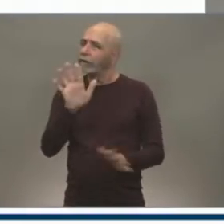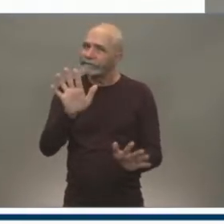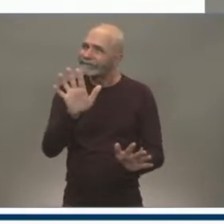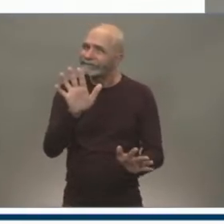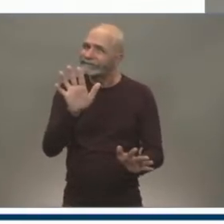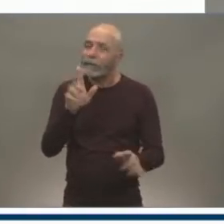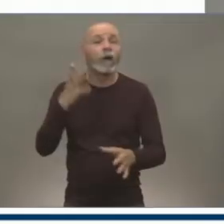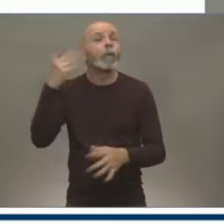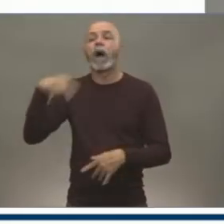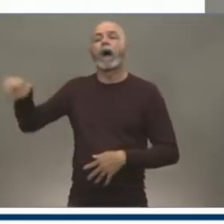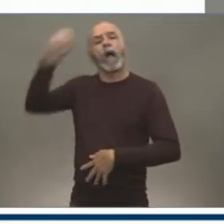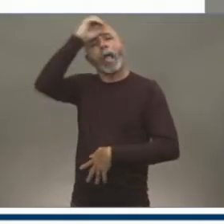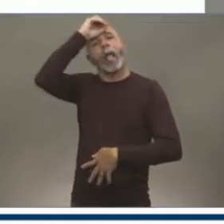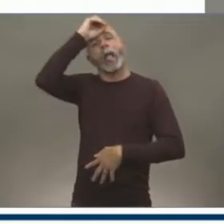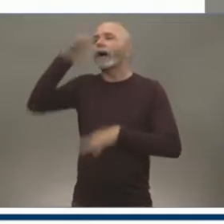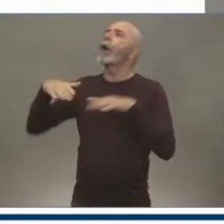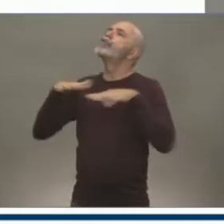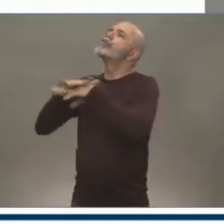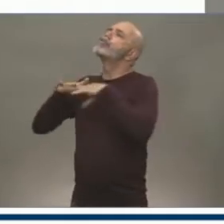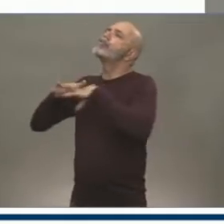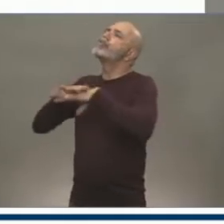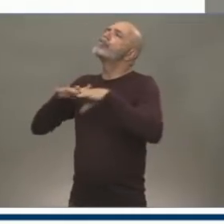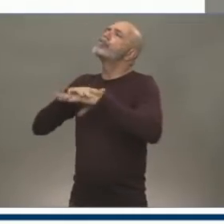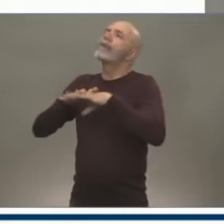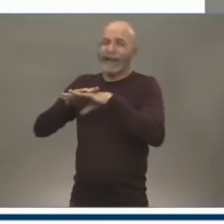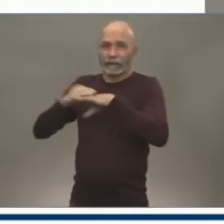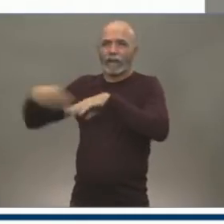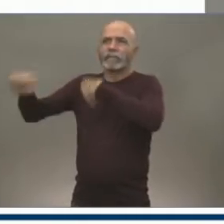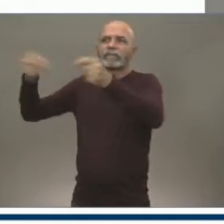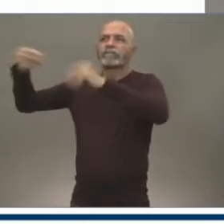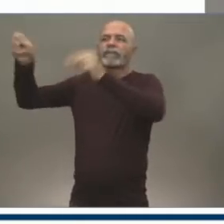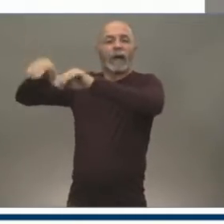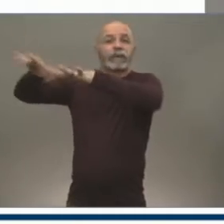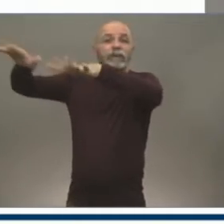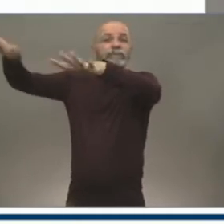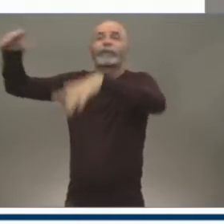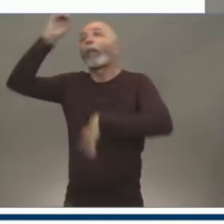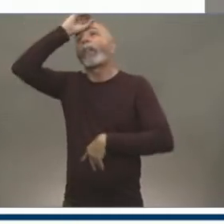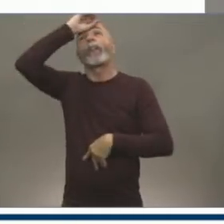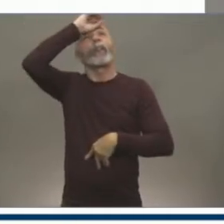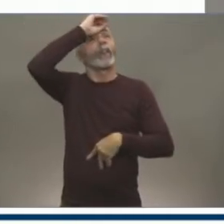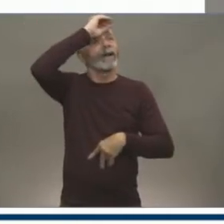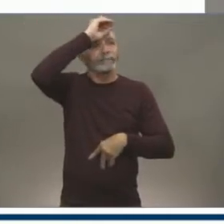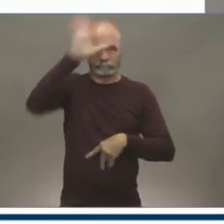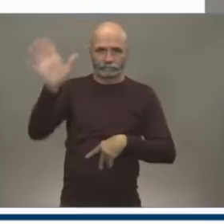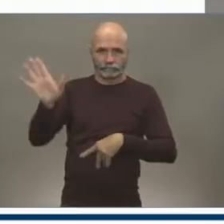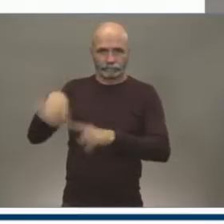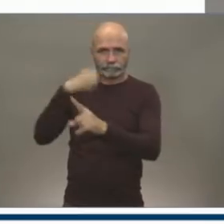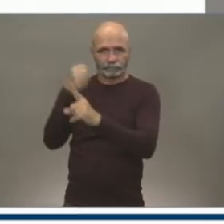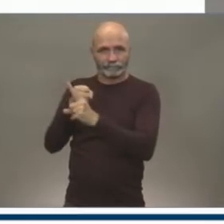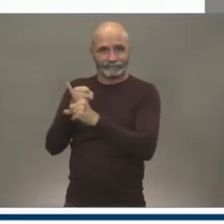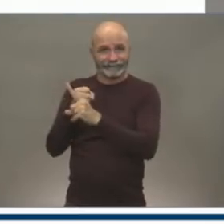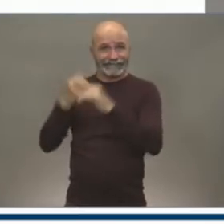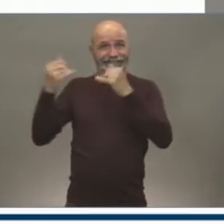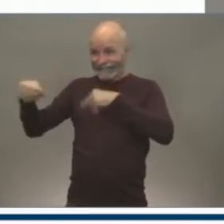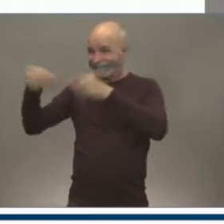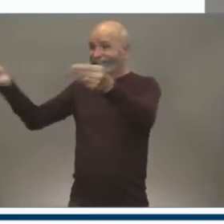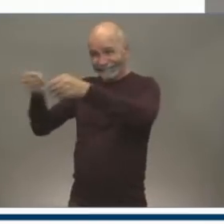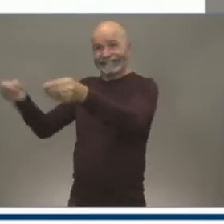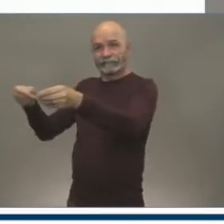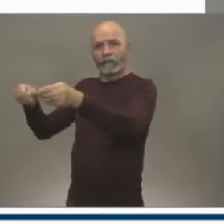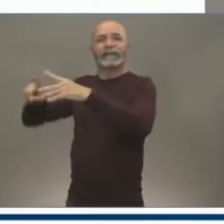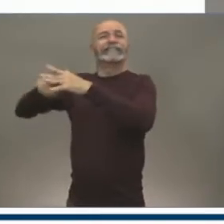would have potentially exposed dozens of other people. Then each of those potentially then get infectious